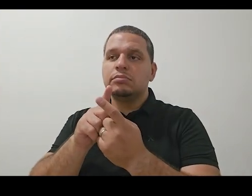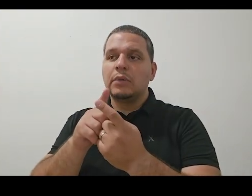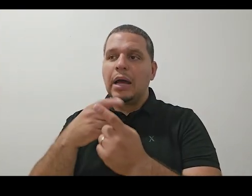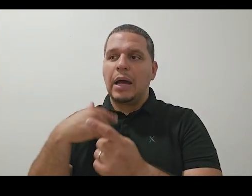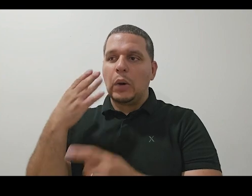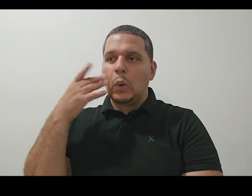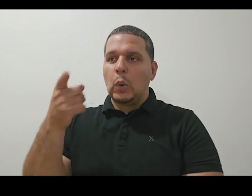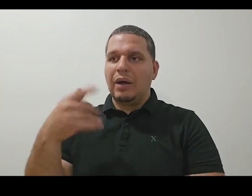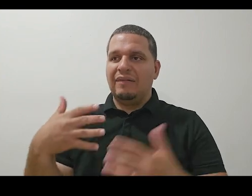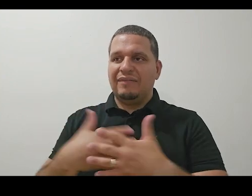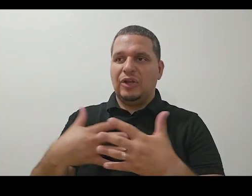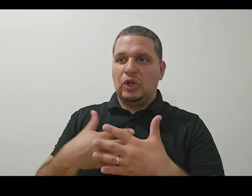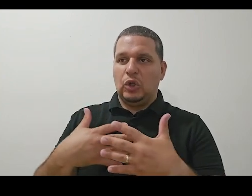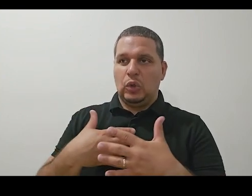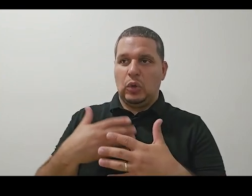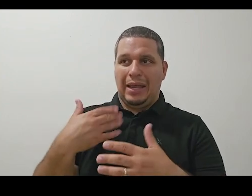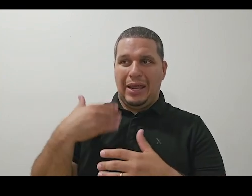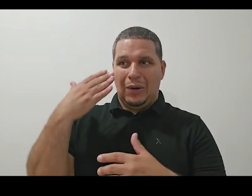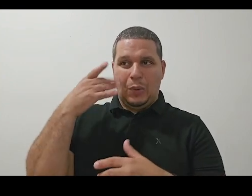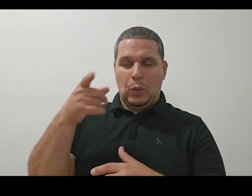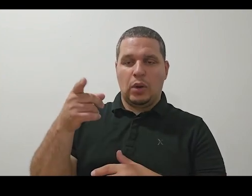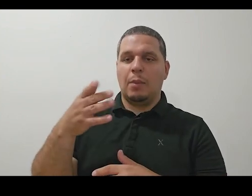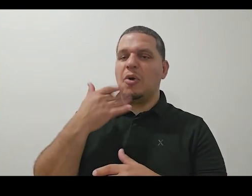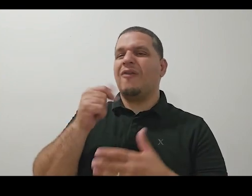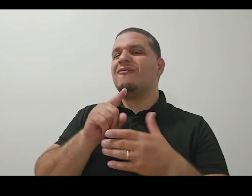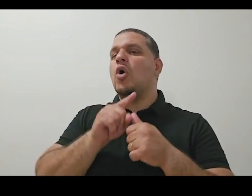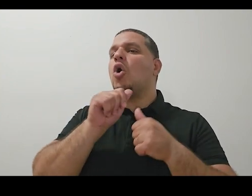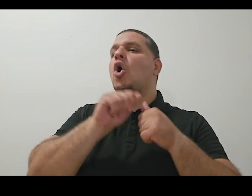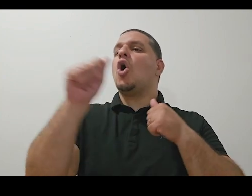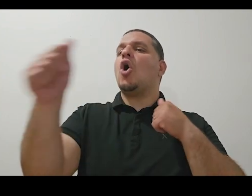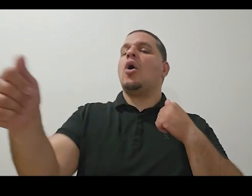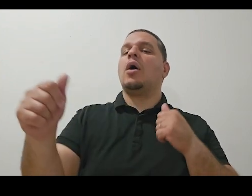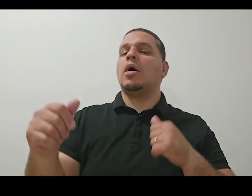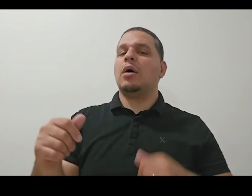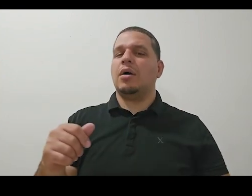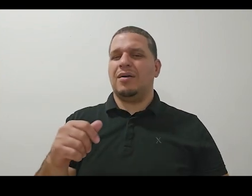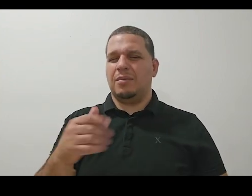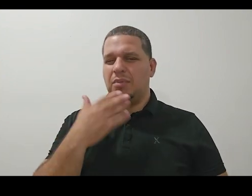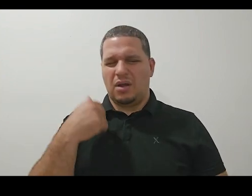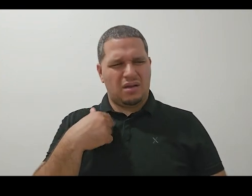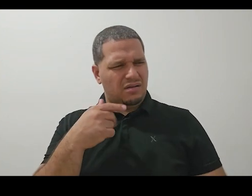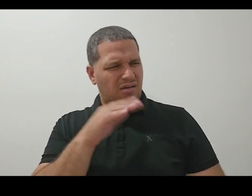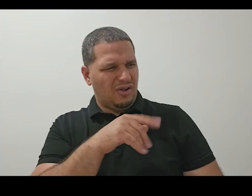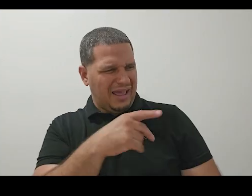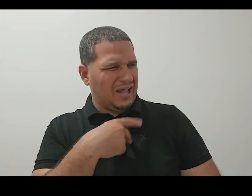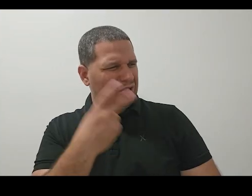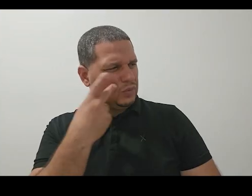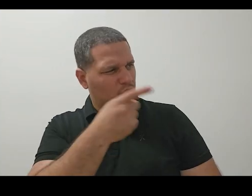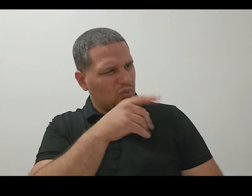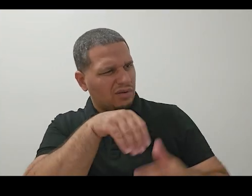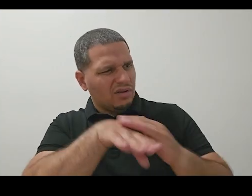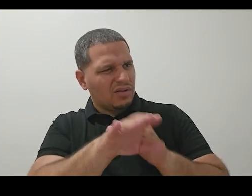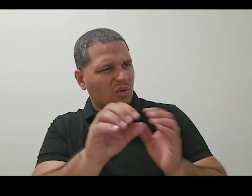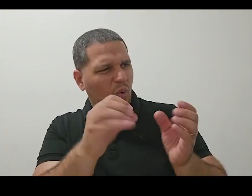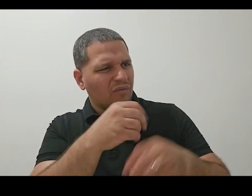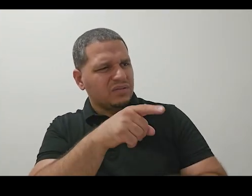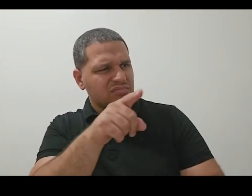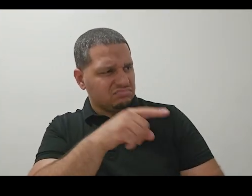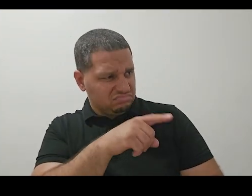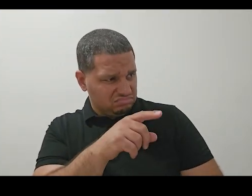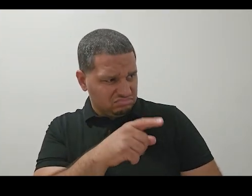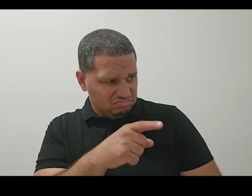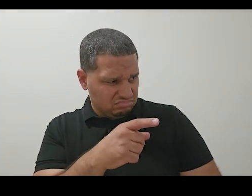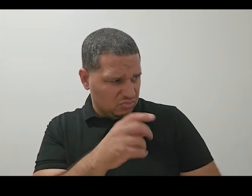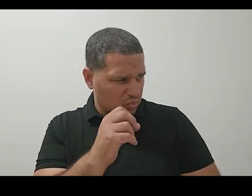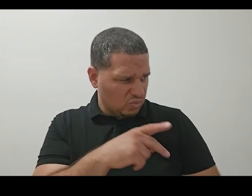out of fear that they're going to run into somebody and then have that person go, "Hey, I saw you going into